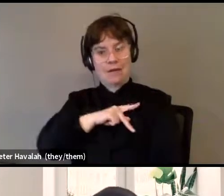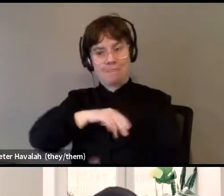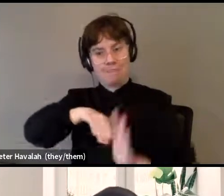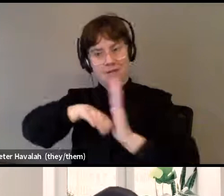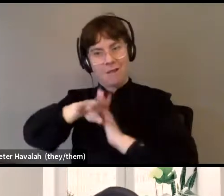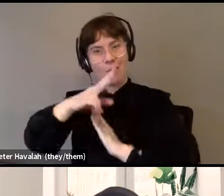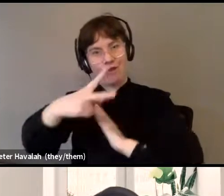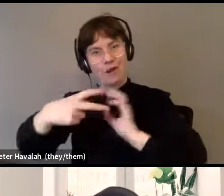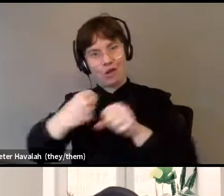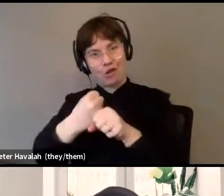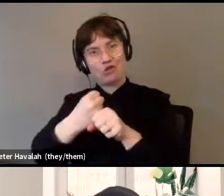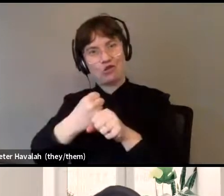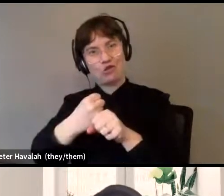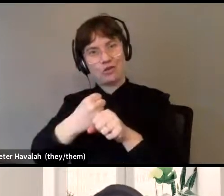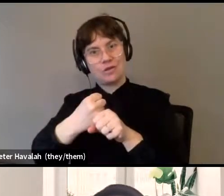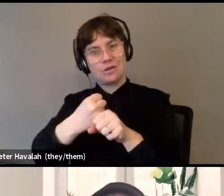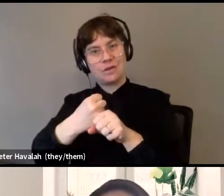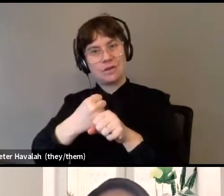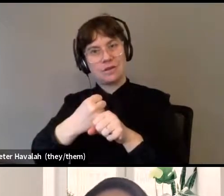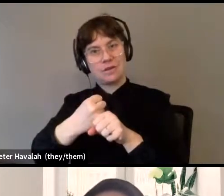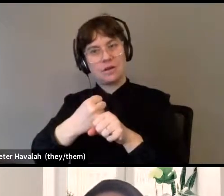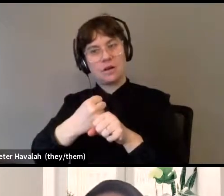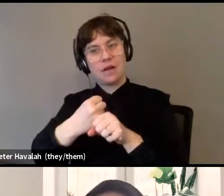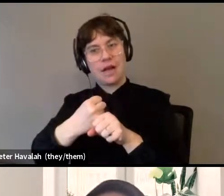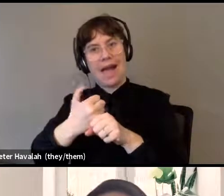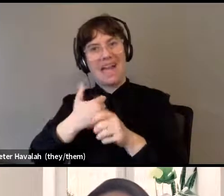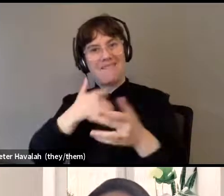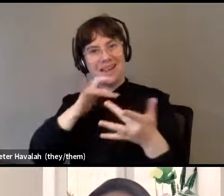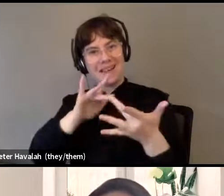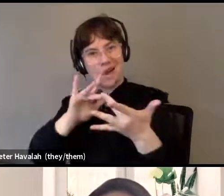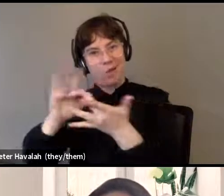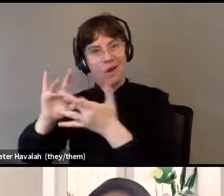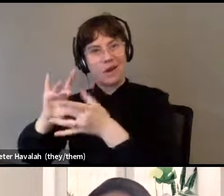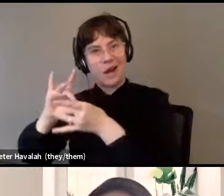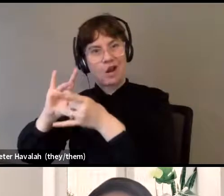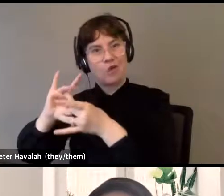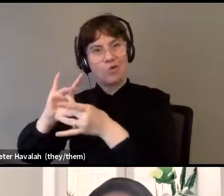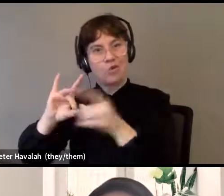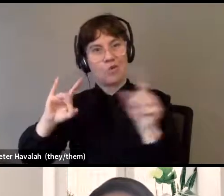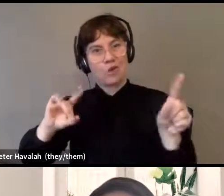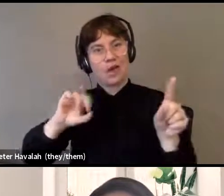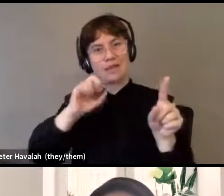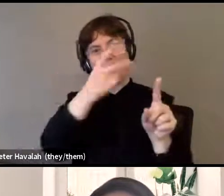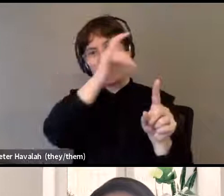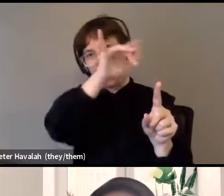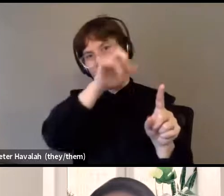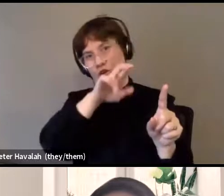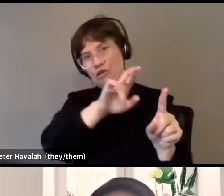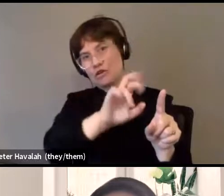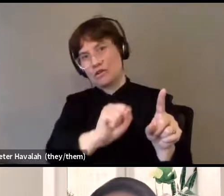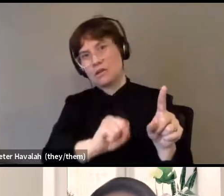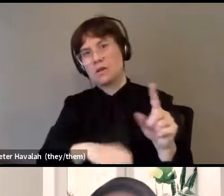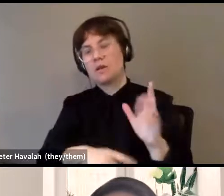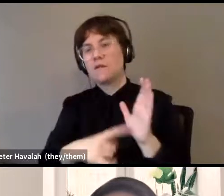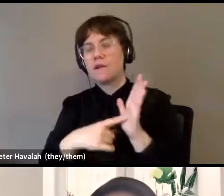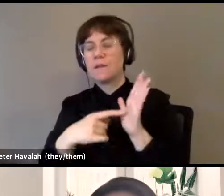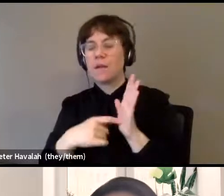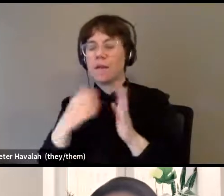have cultivated a network of suppliers. So, for